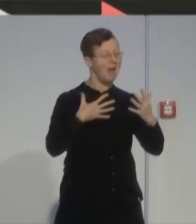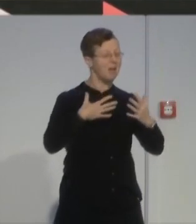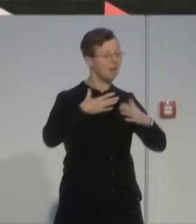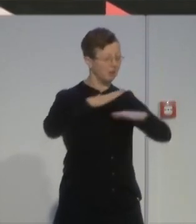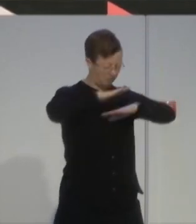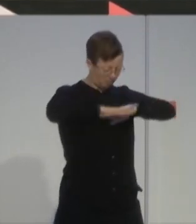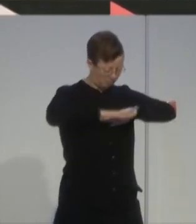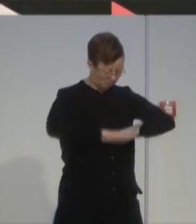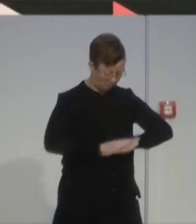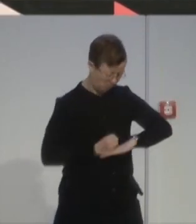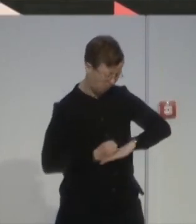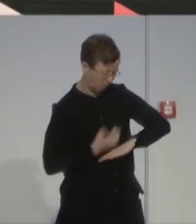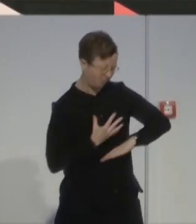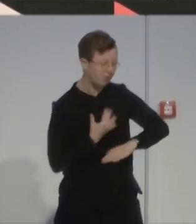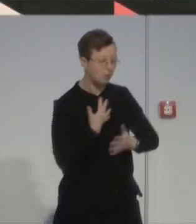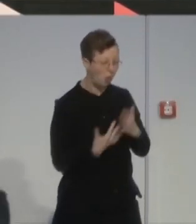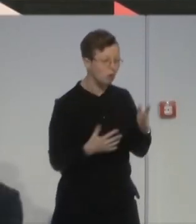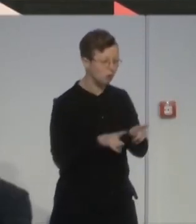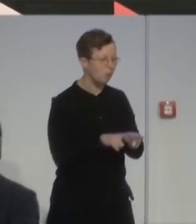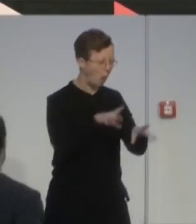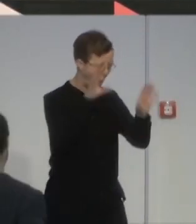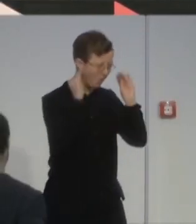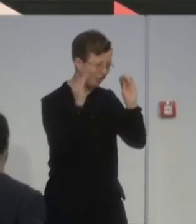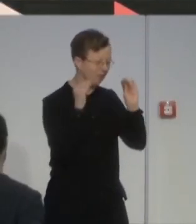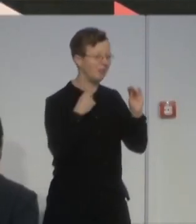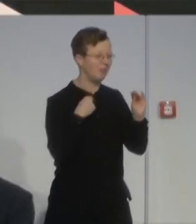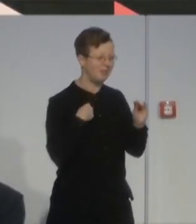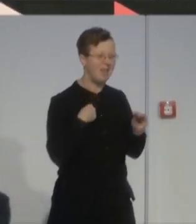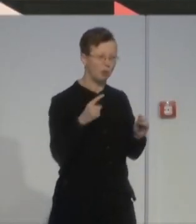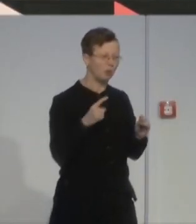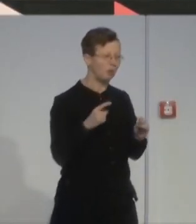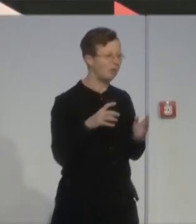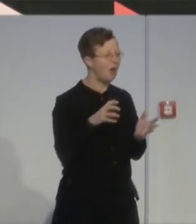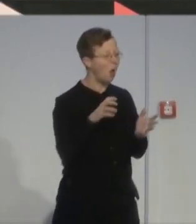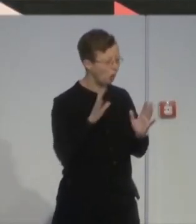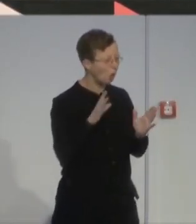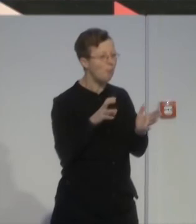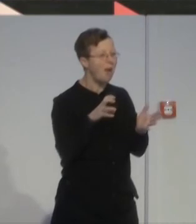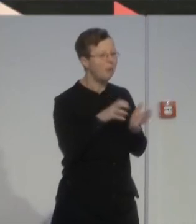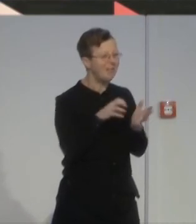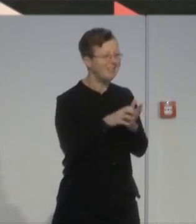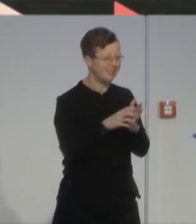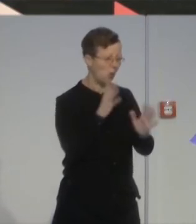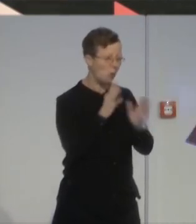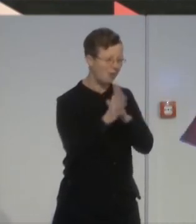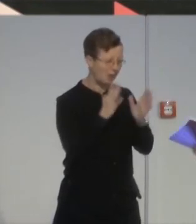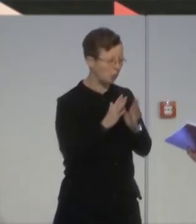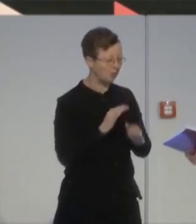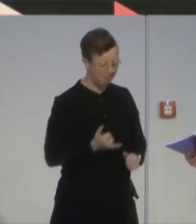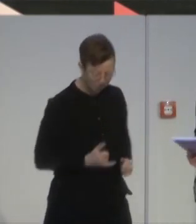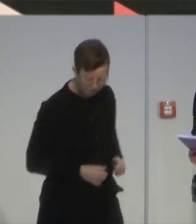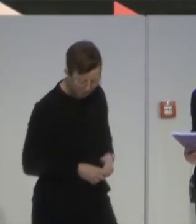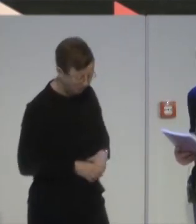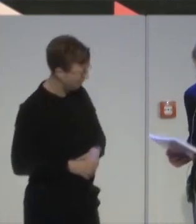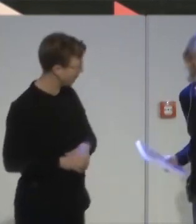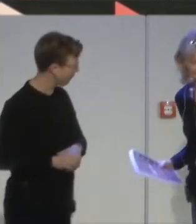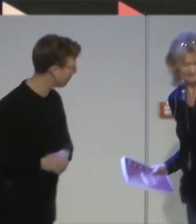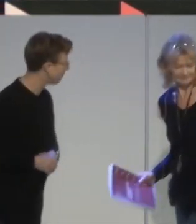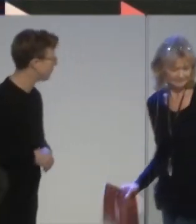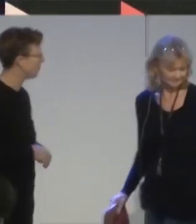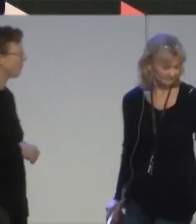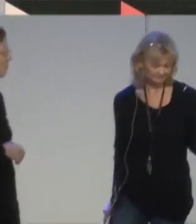of languaging, as I understand it. And also authentic communication. Yeah.